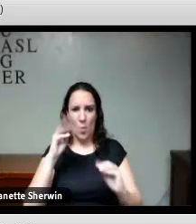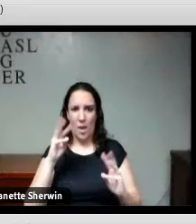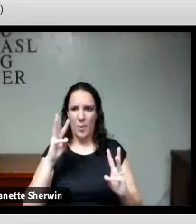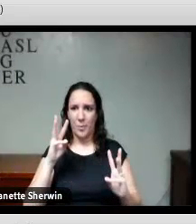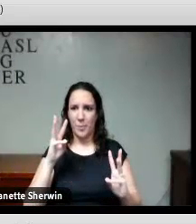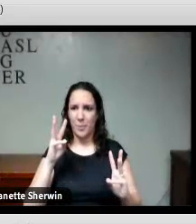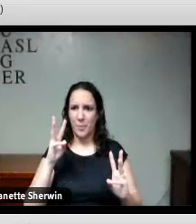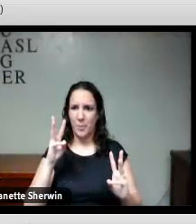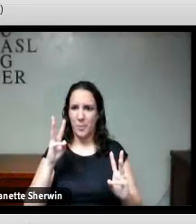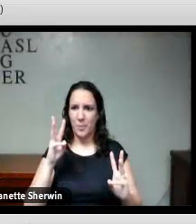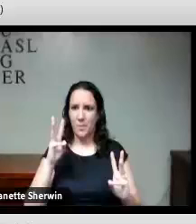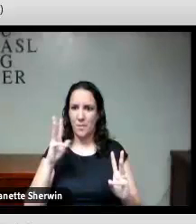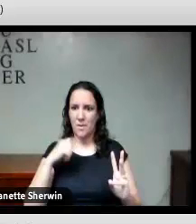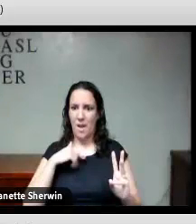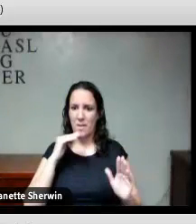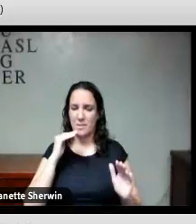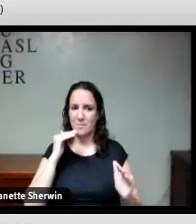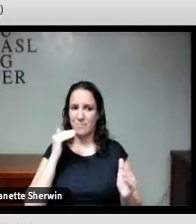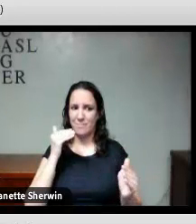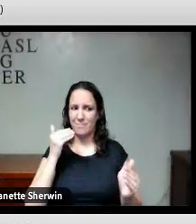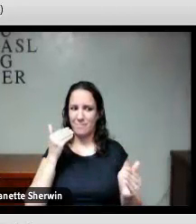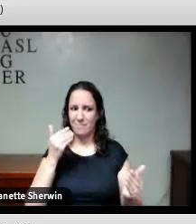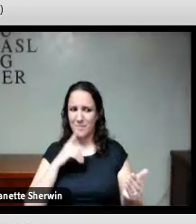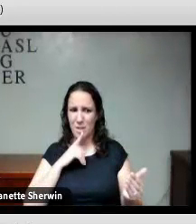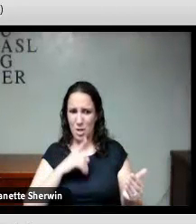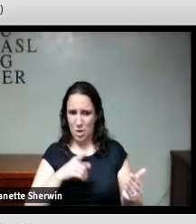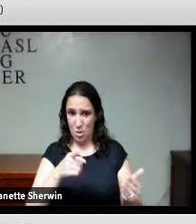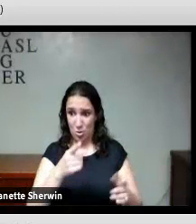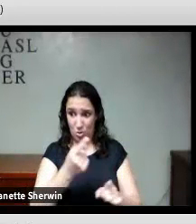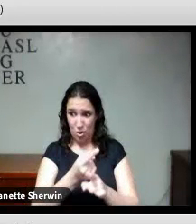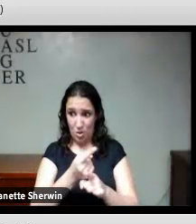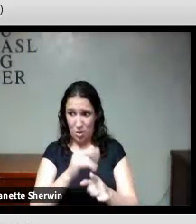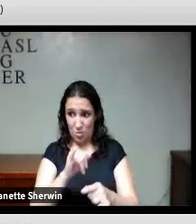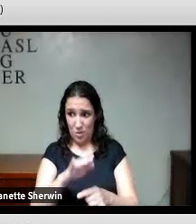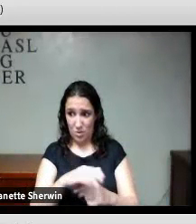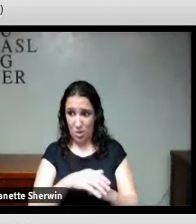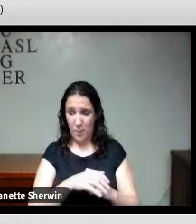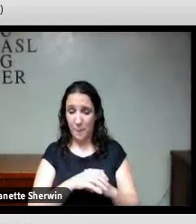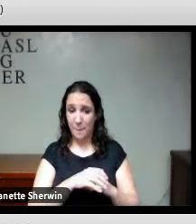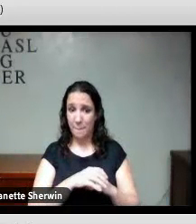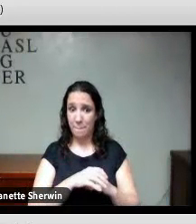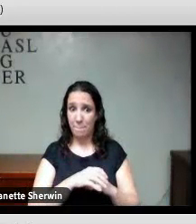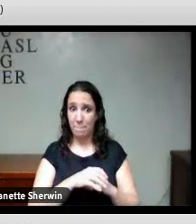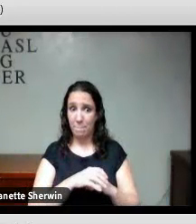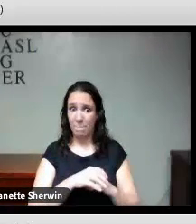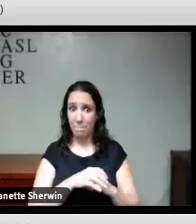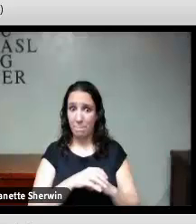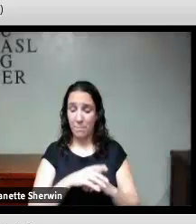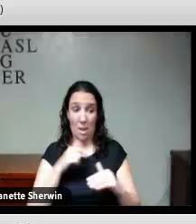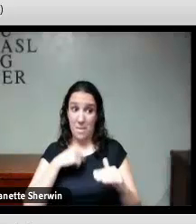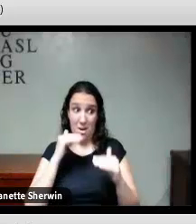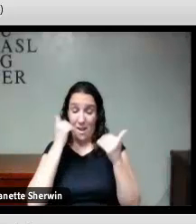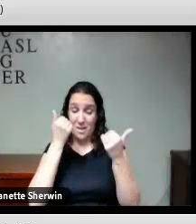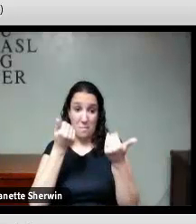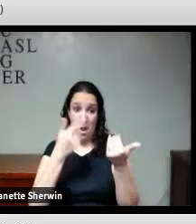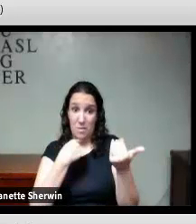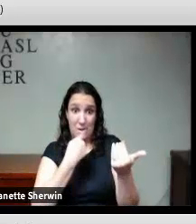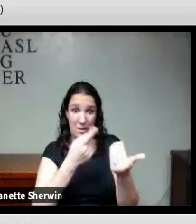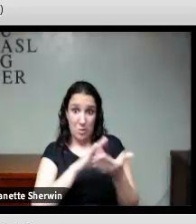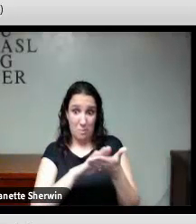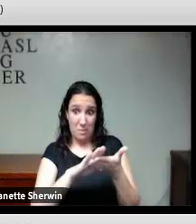I smiled and said, are you sure you're in the right job? And I meant it. I smiled and I said it kindly because I'm not going to